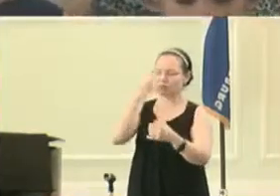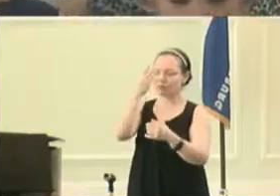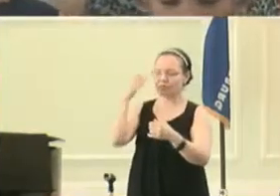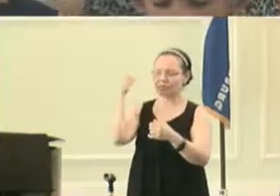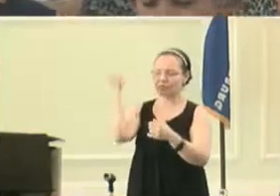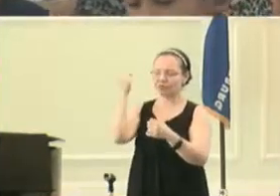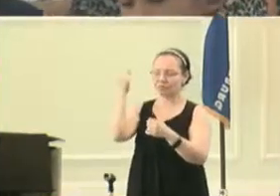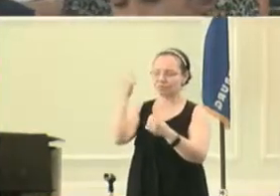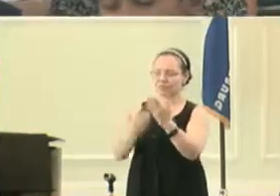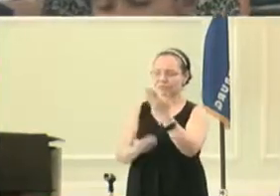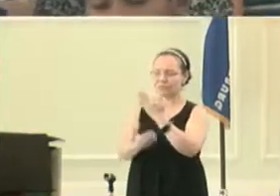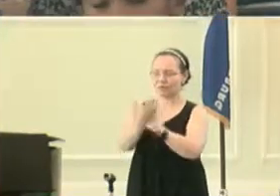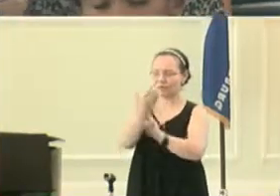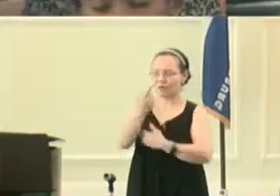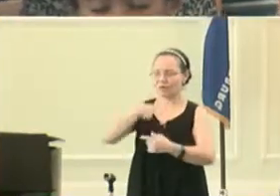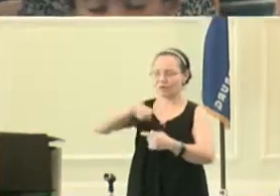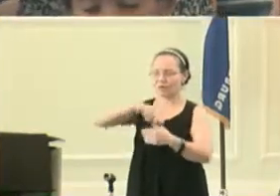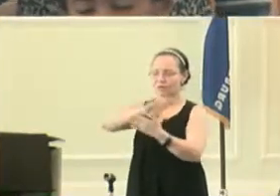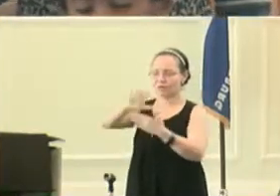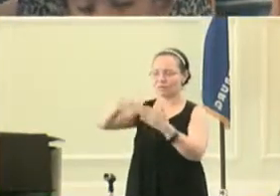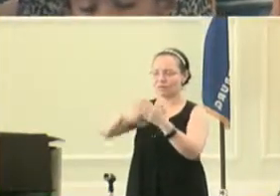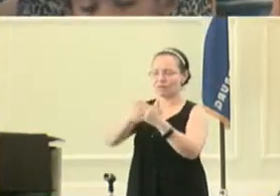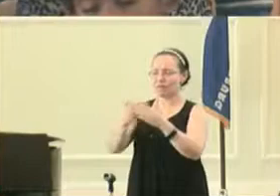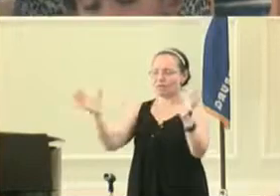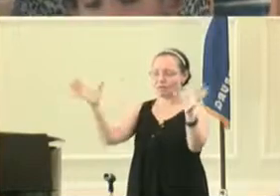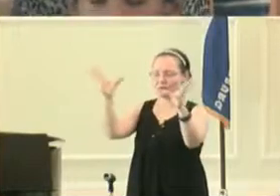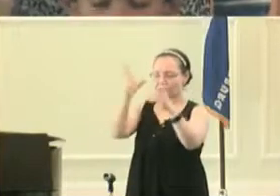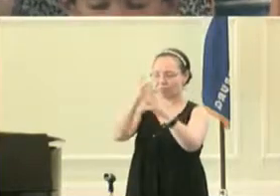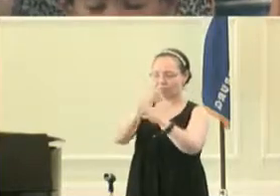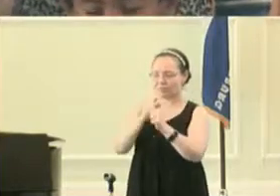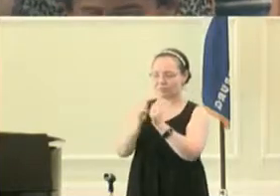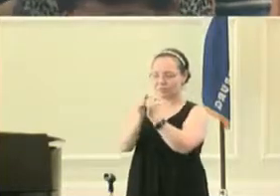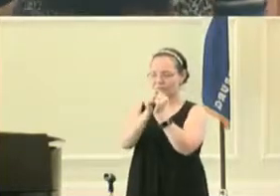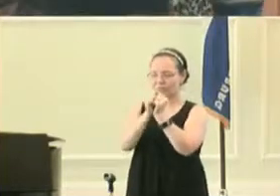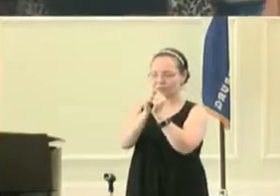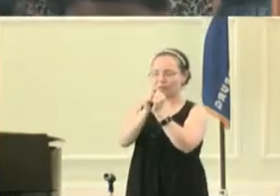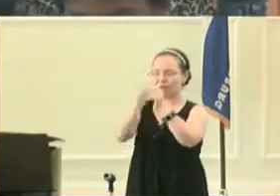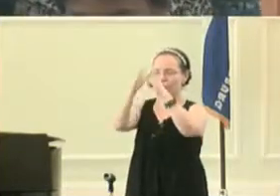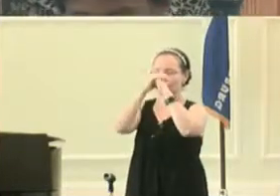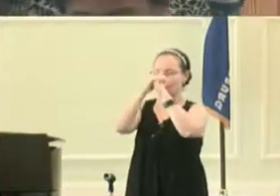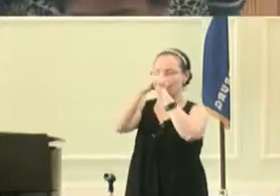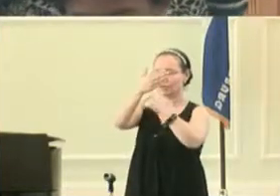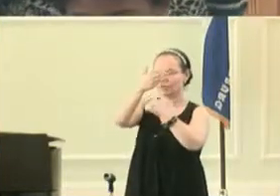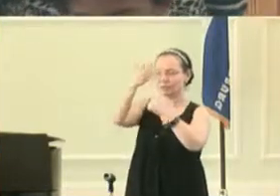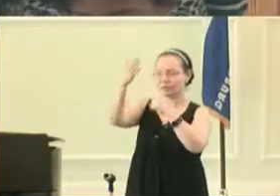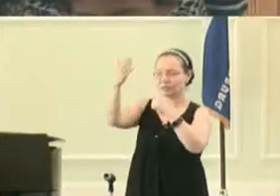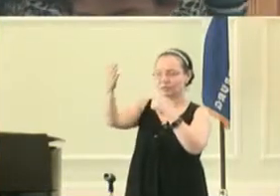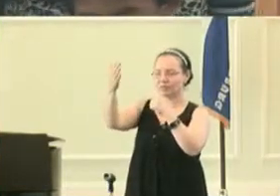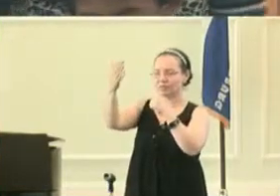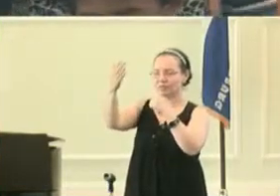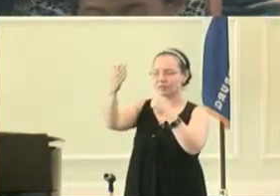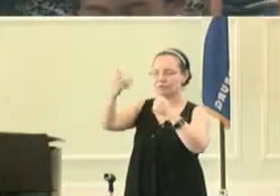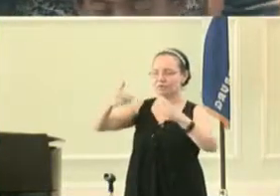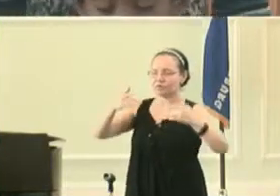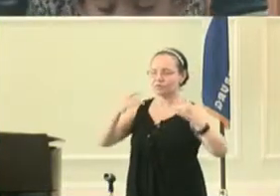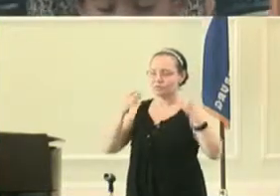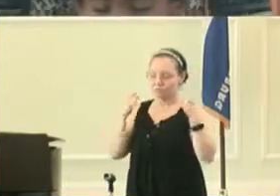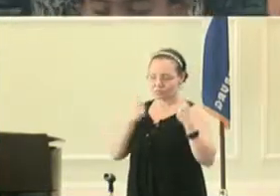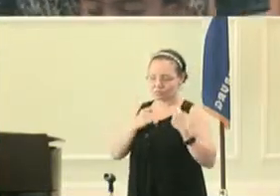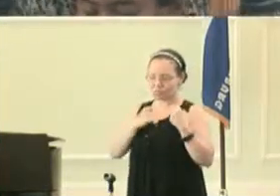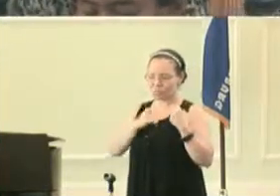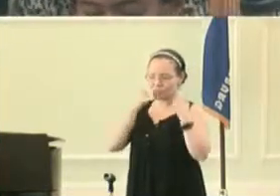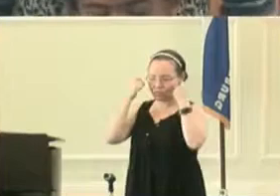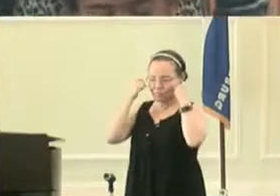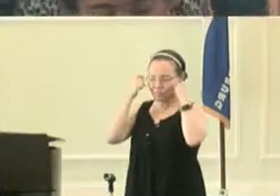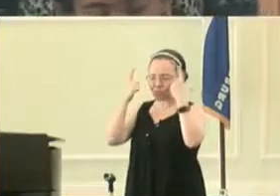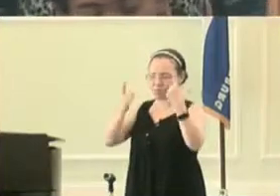We have gathered here to worship you, our divine creator. We have come to be awakened and renewed by